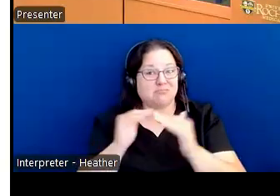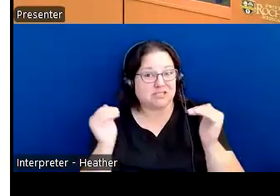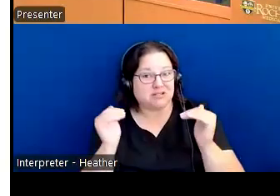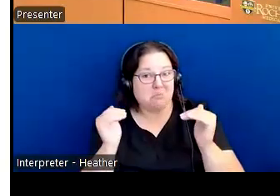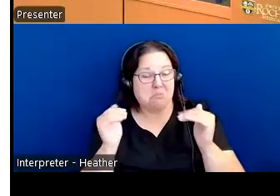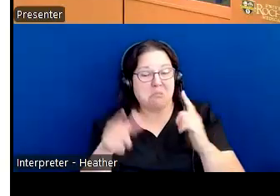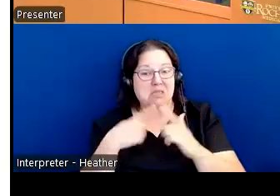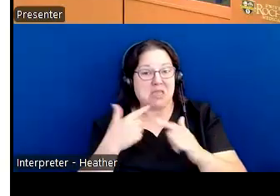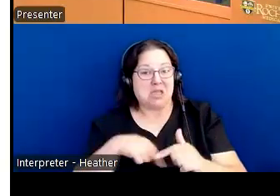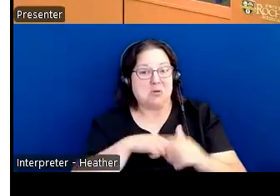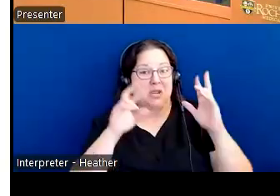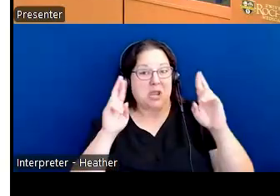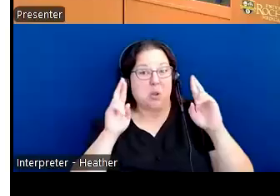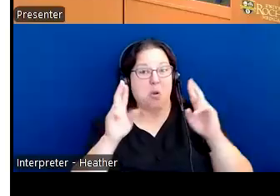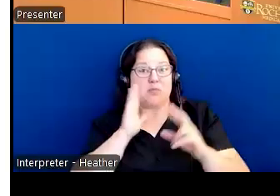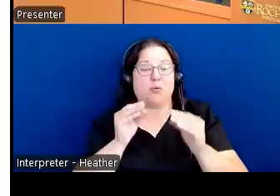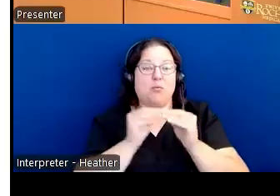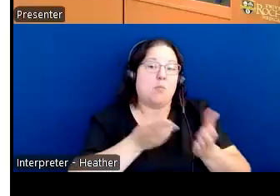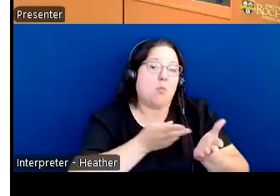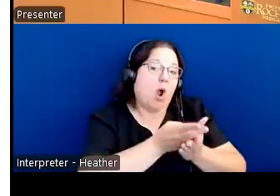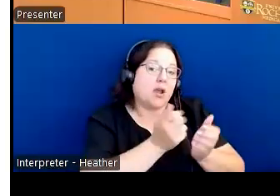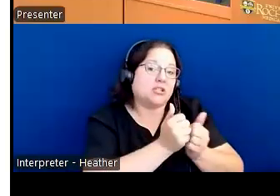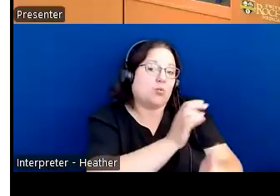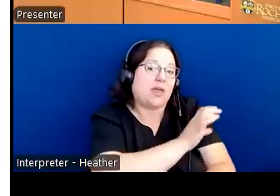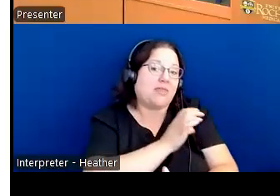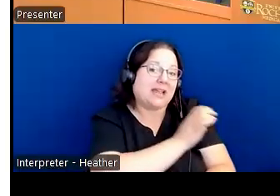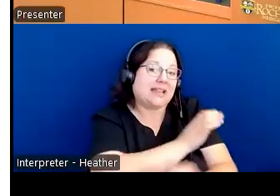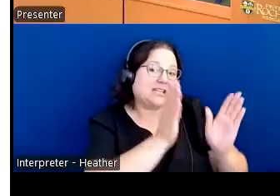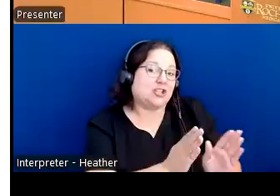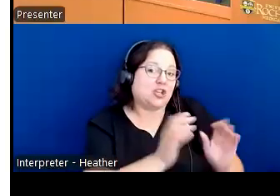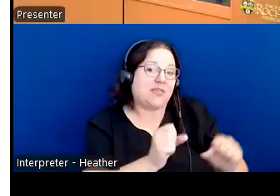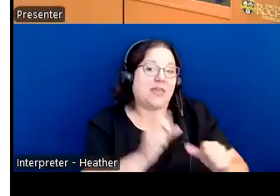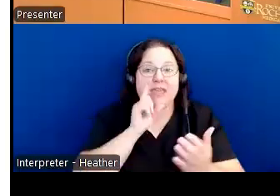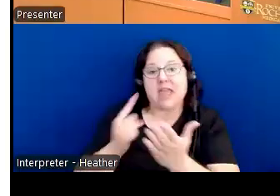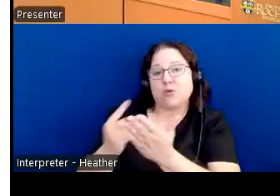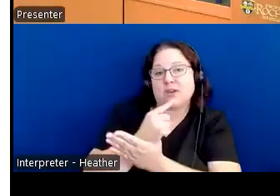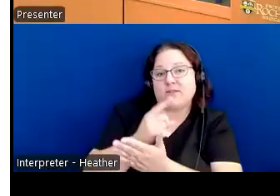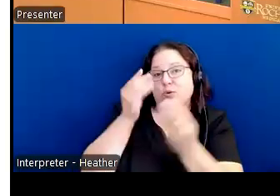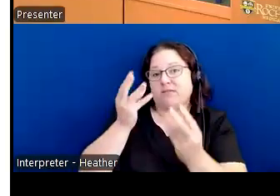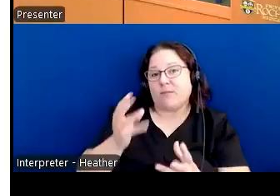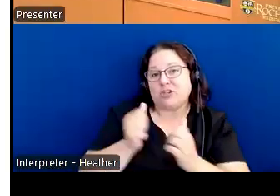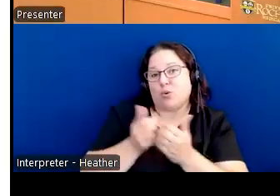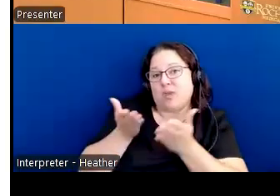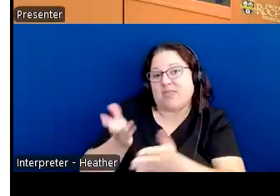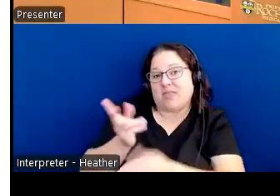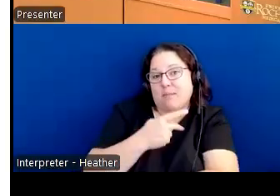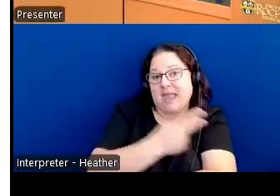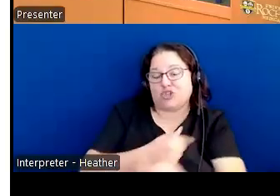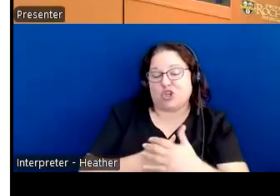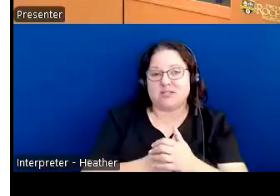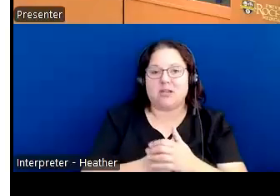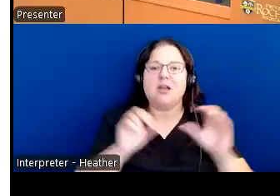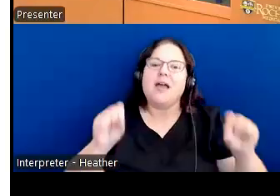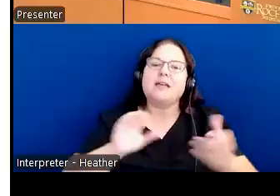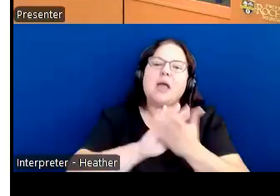then hope that they will be more honest with their clinician as their clinician's able to review that data with them. And it could almost be a bridge